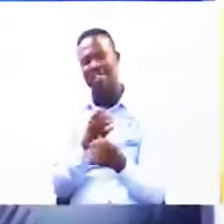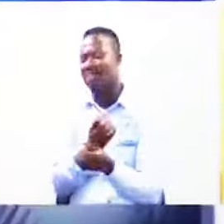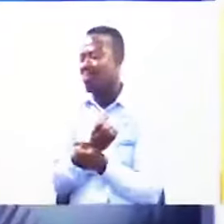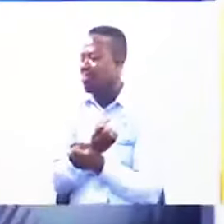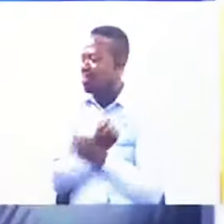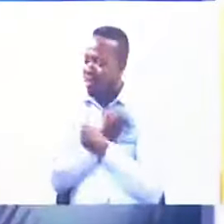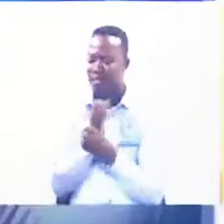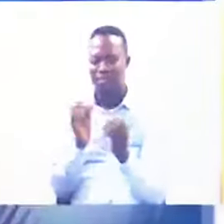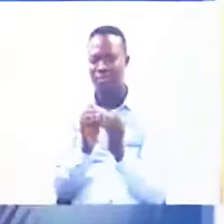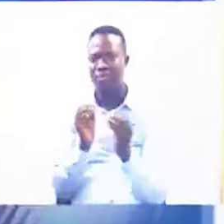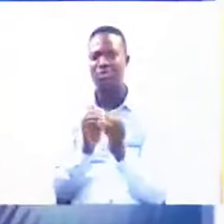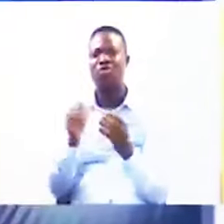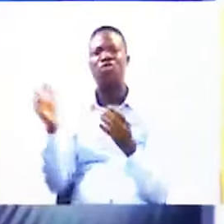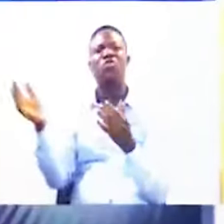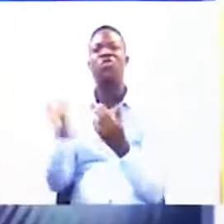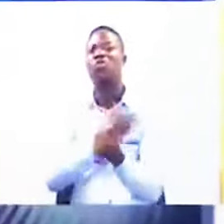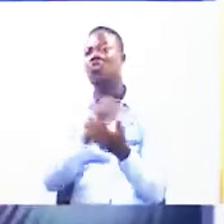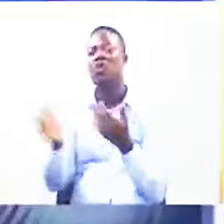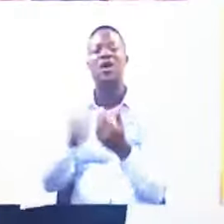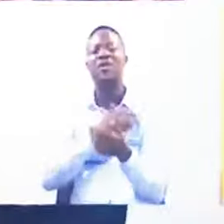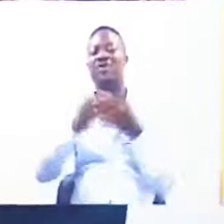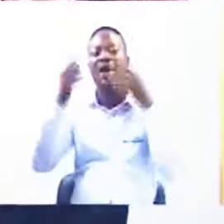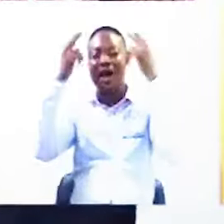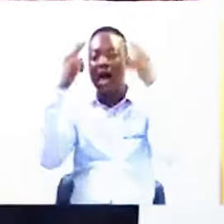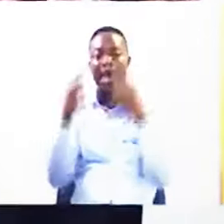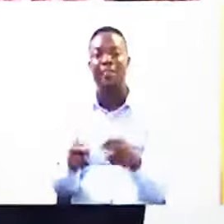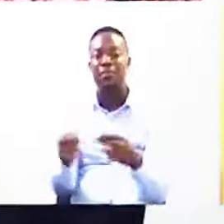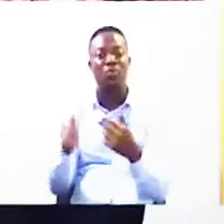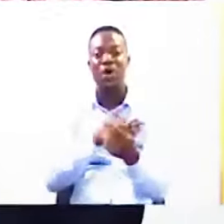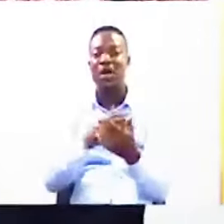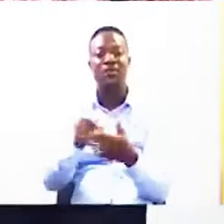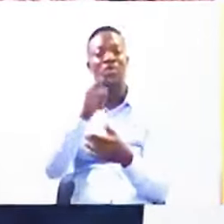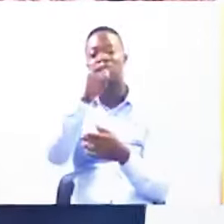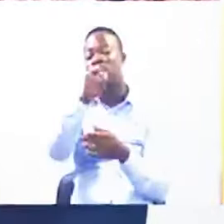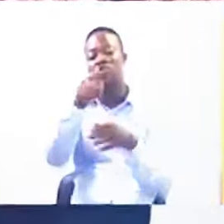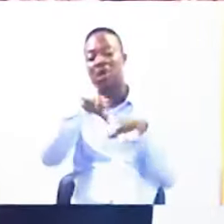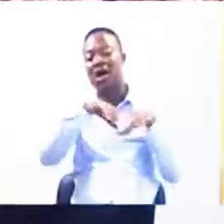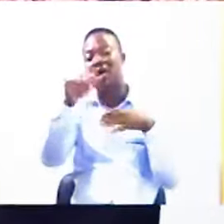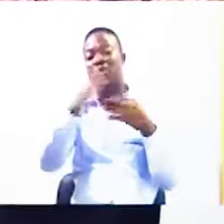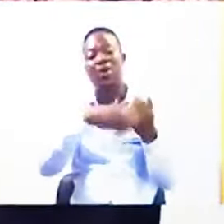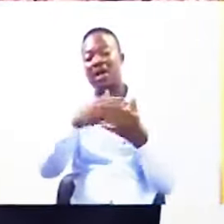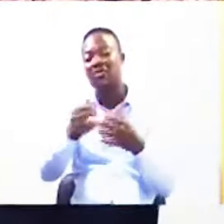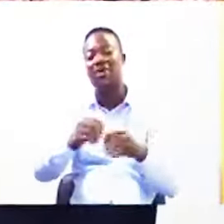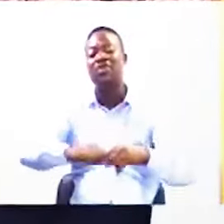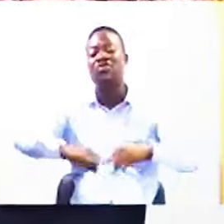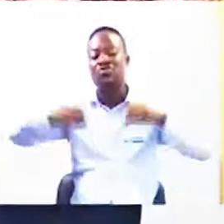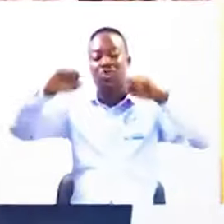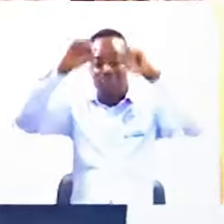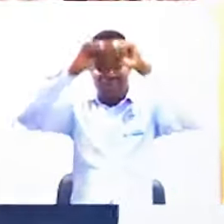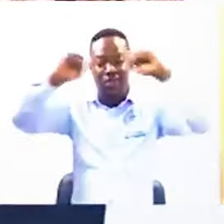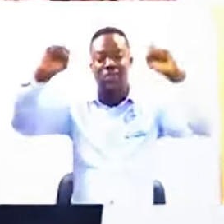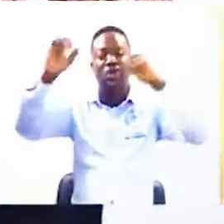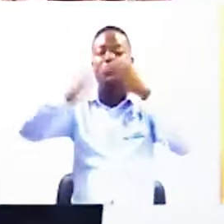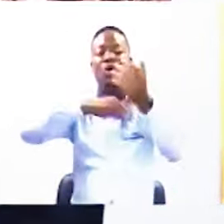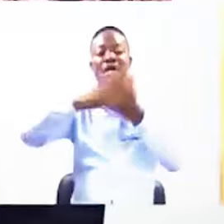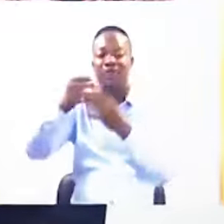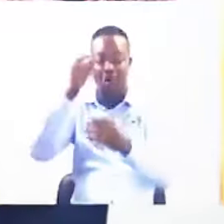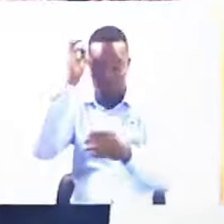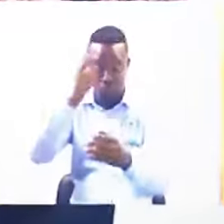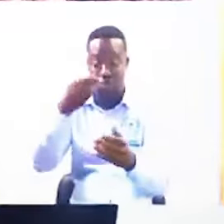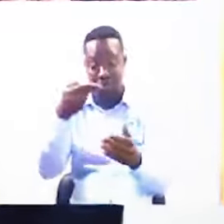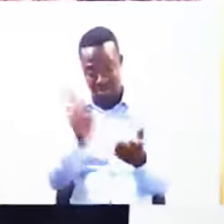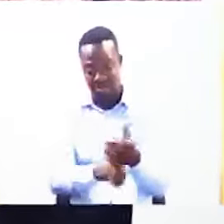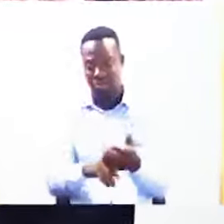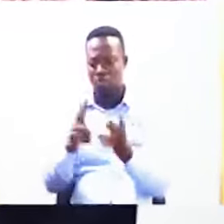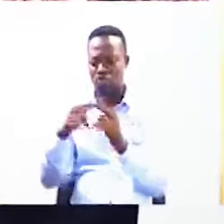ye. It doesn't matter who you are, they will write. And found ni nipa kra wo ye, wo be chero. All right. Wo be chero kra. So that Christ becomes Lord